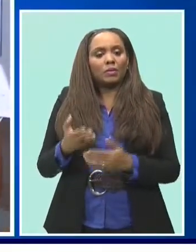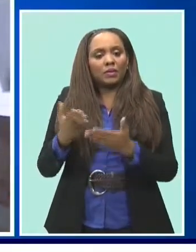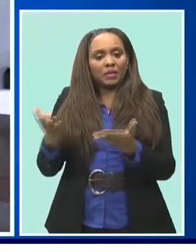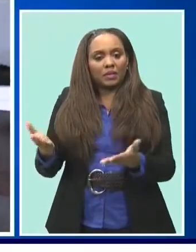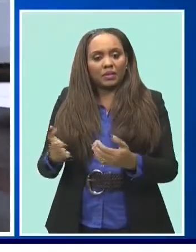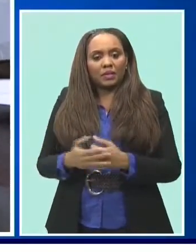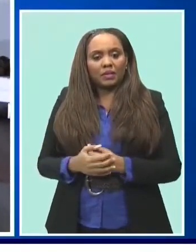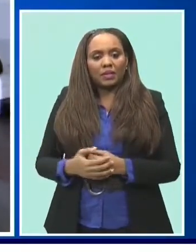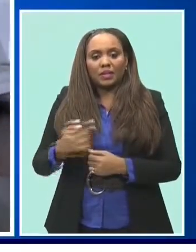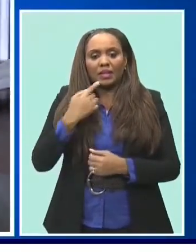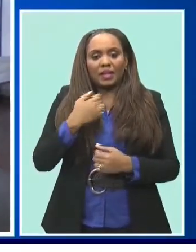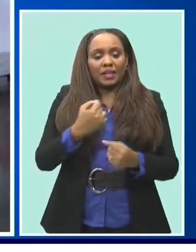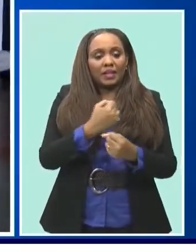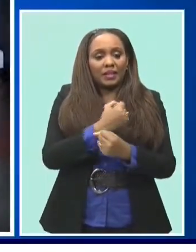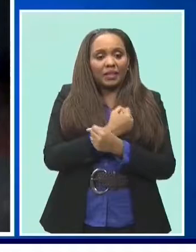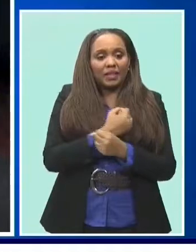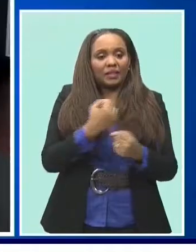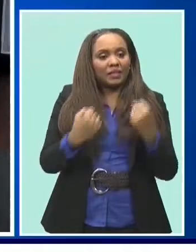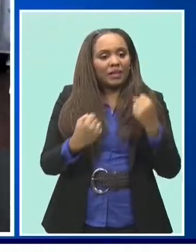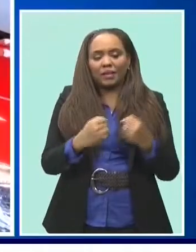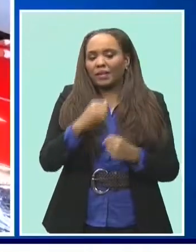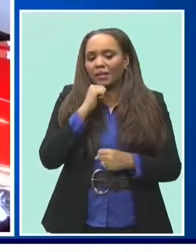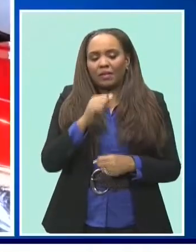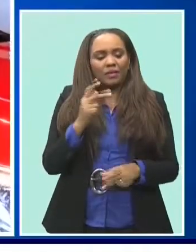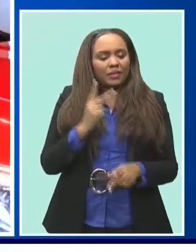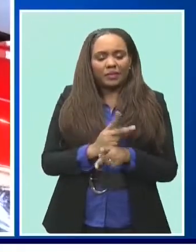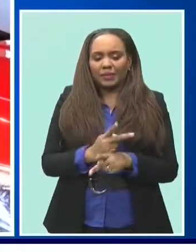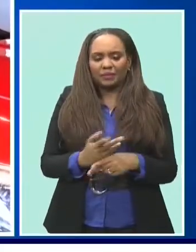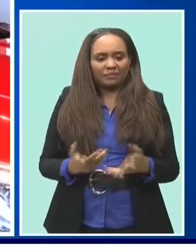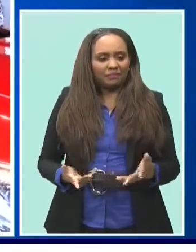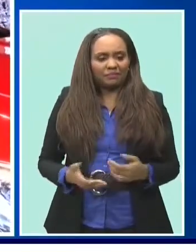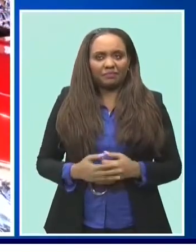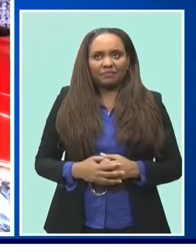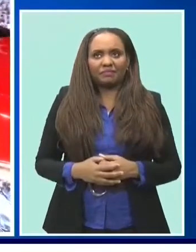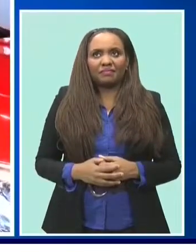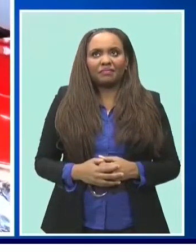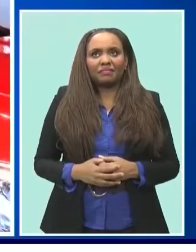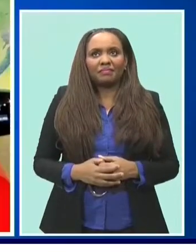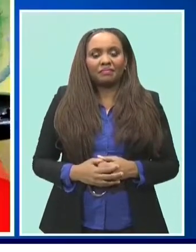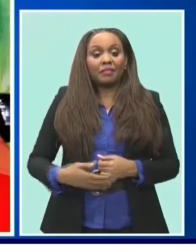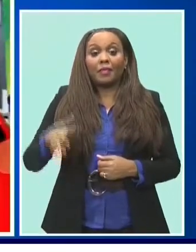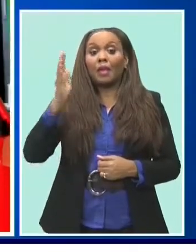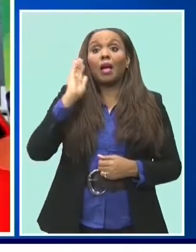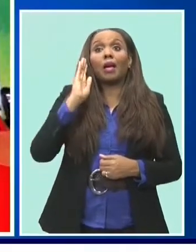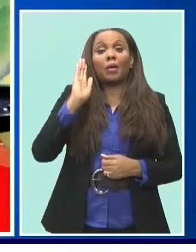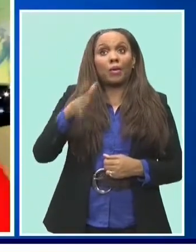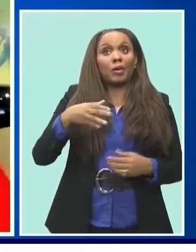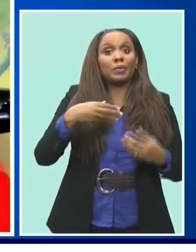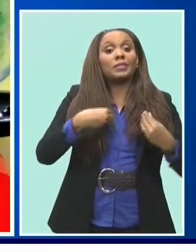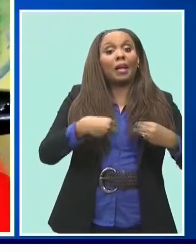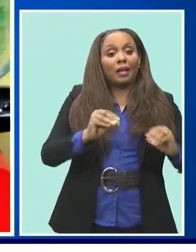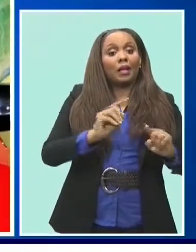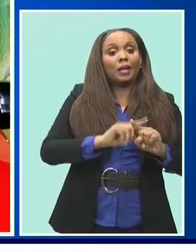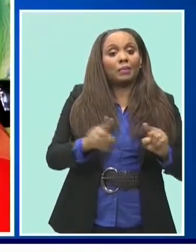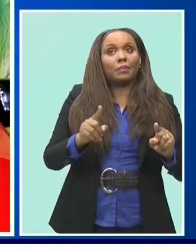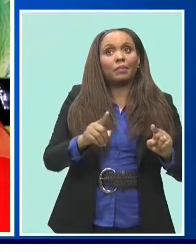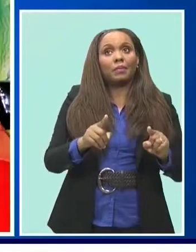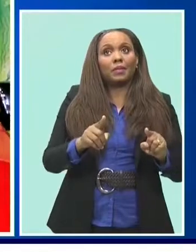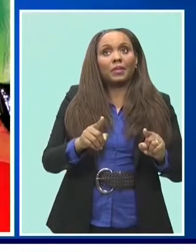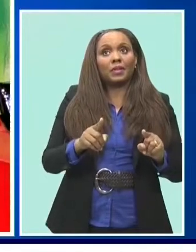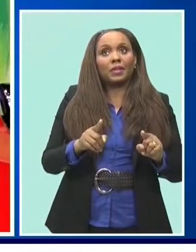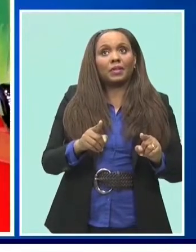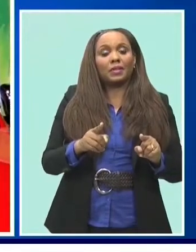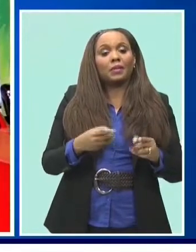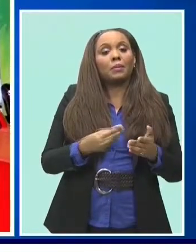says while he loves the vehicle, he's not going to keep it. I'll be selling, but purchasing one from MQA for